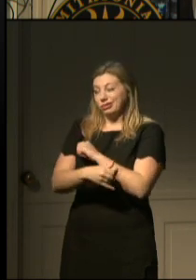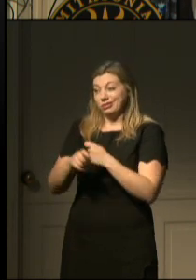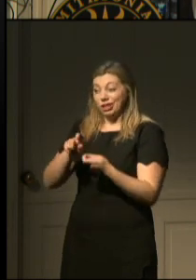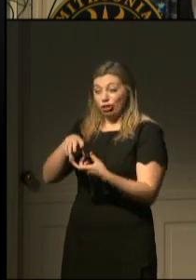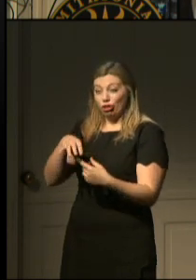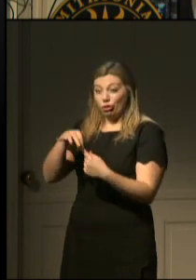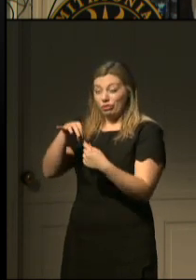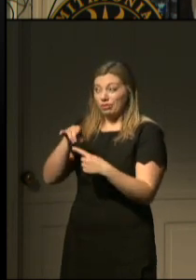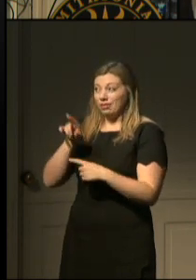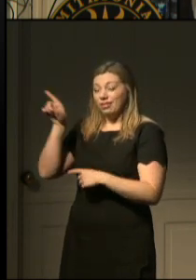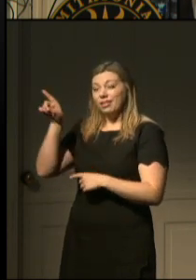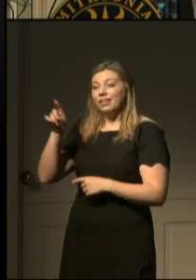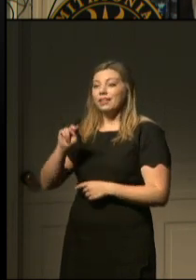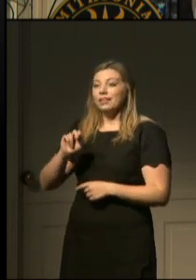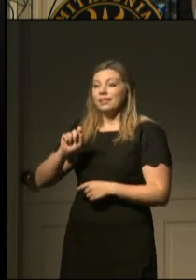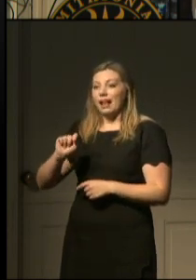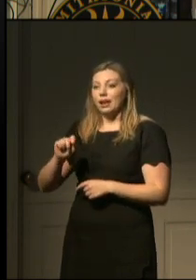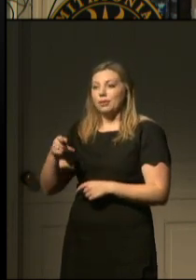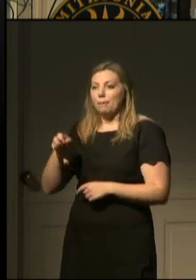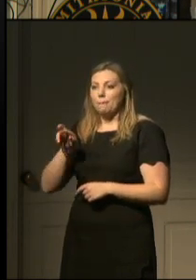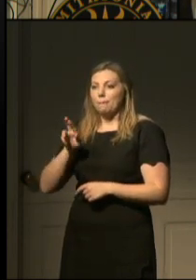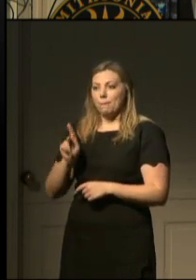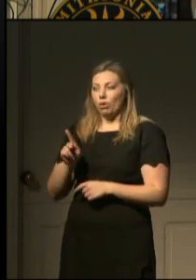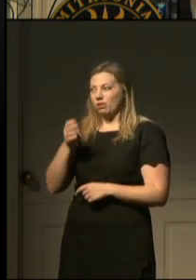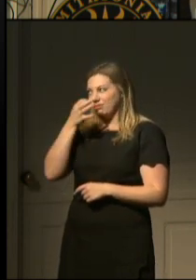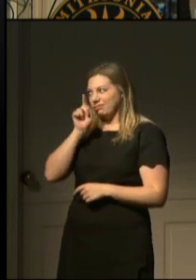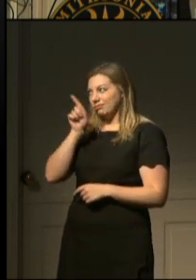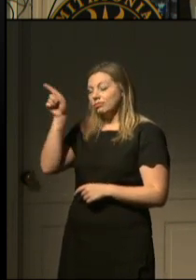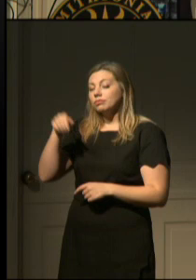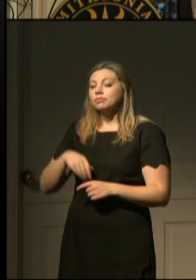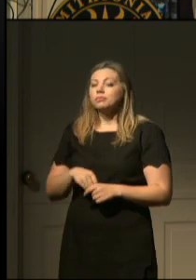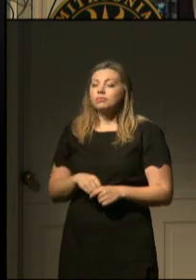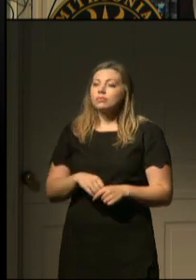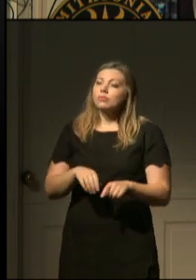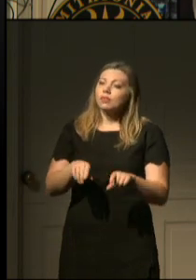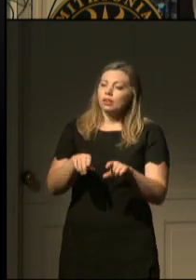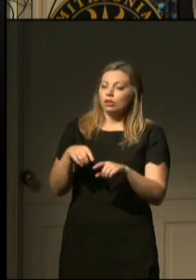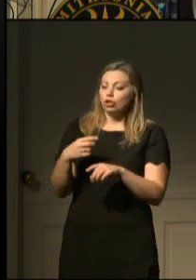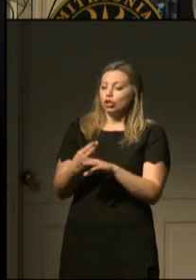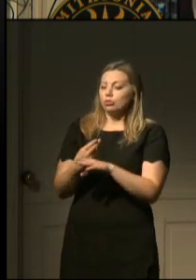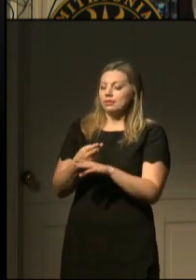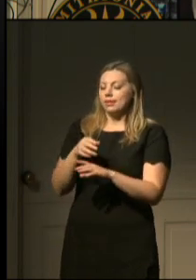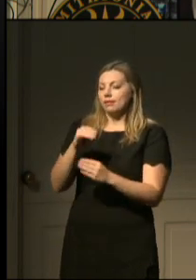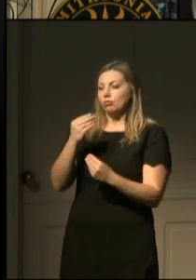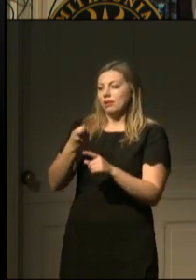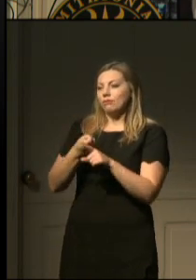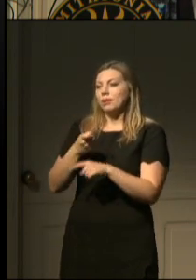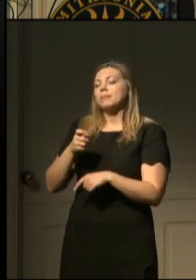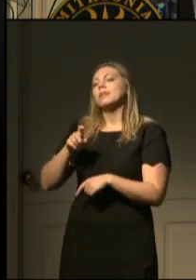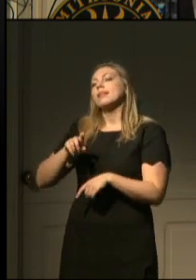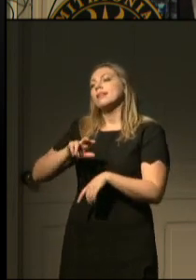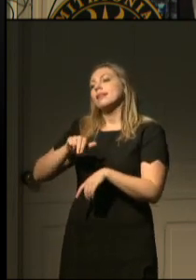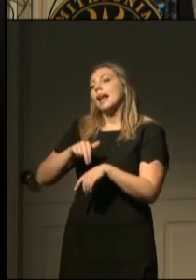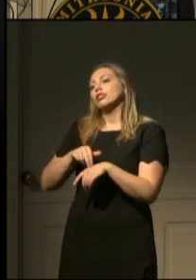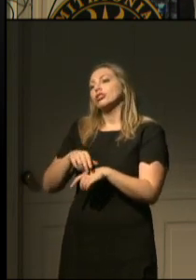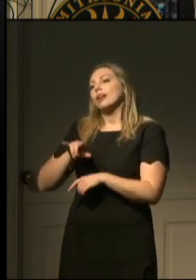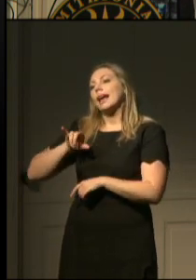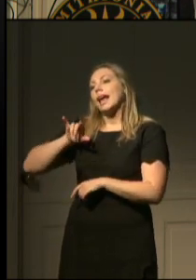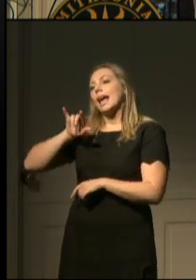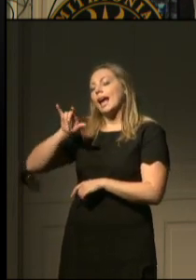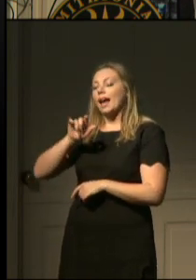being donated to museums and cultural organizations around the country, and the National Air and Space Museum will retain 2 of the